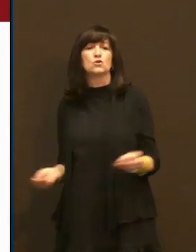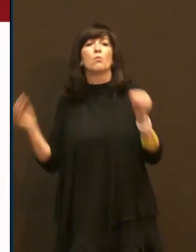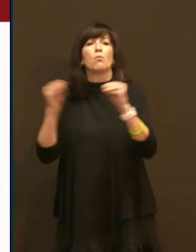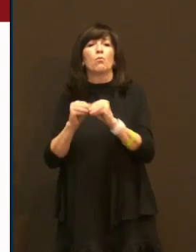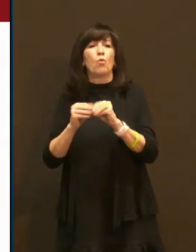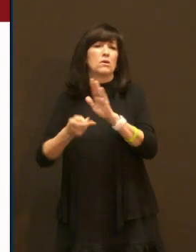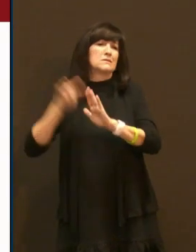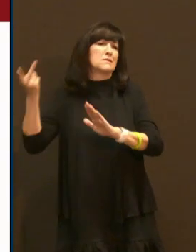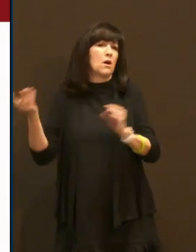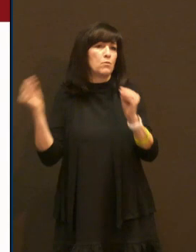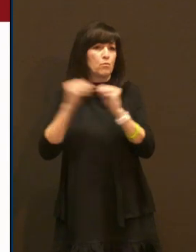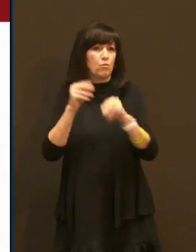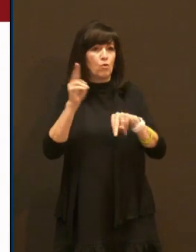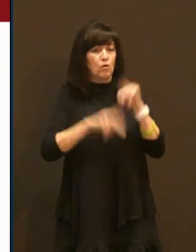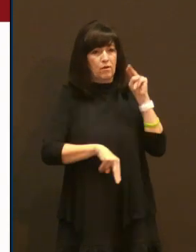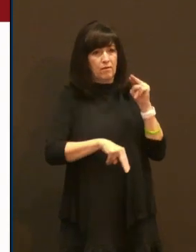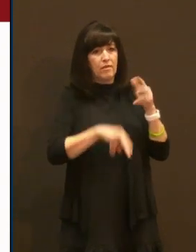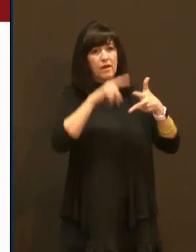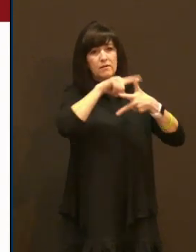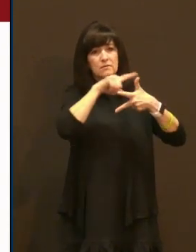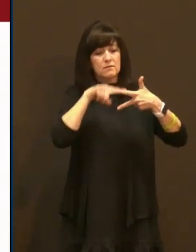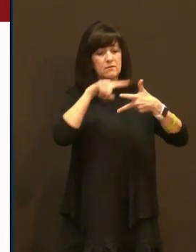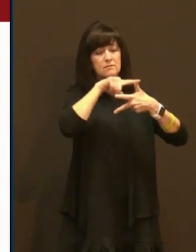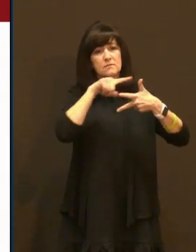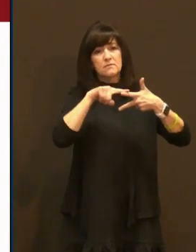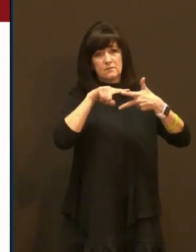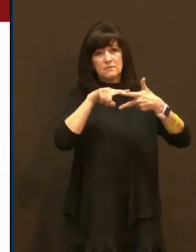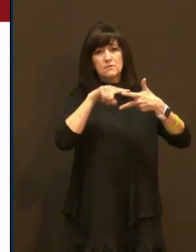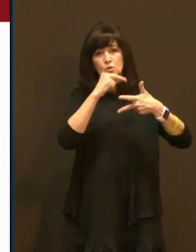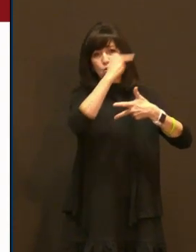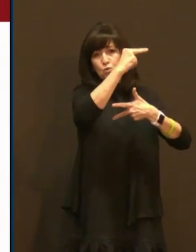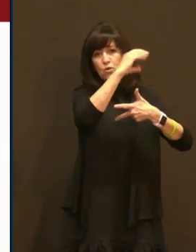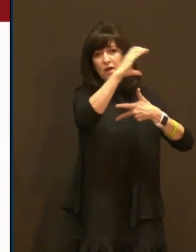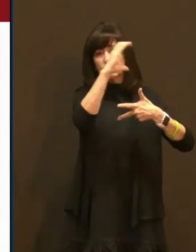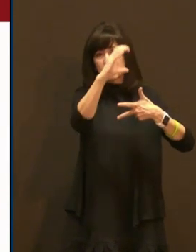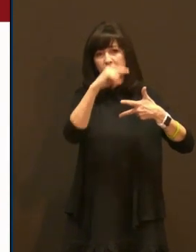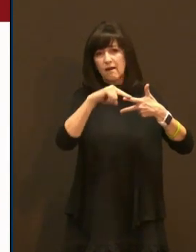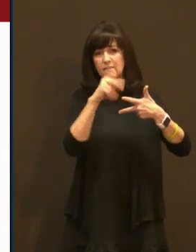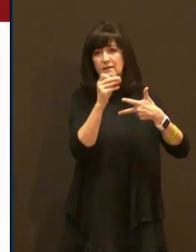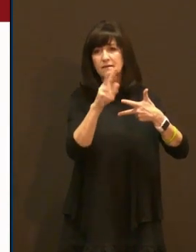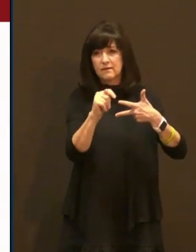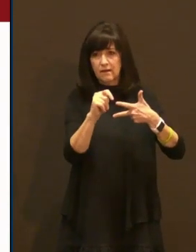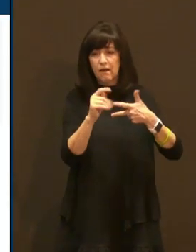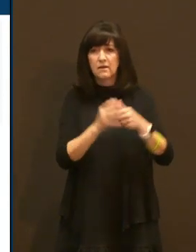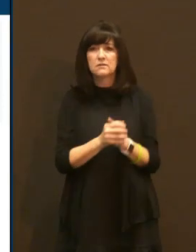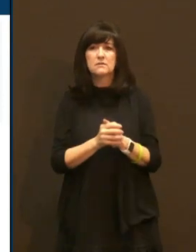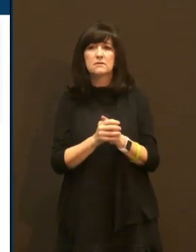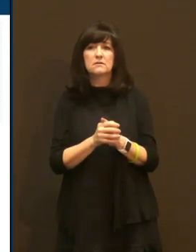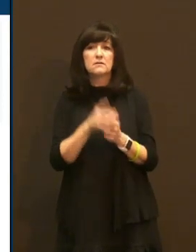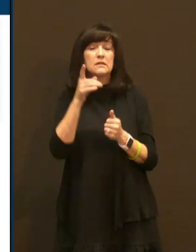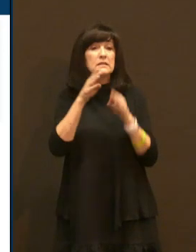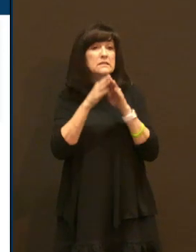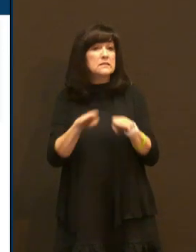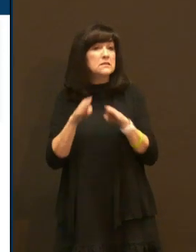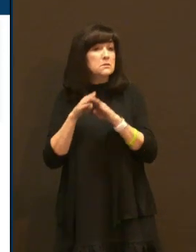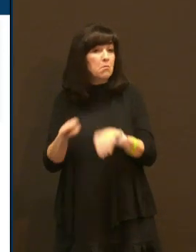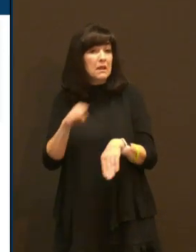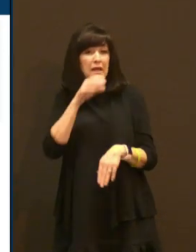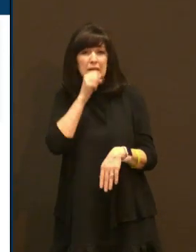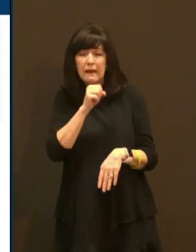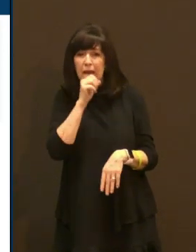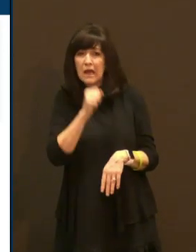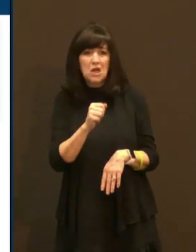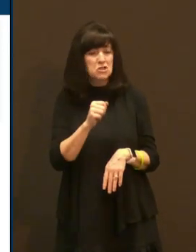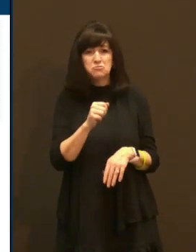the outbreak in the poultry industry. Again, a breakdown by age, nothing really significantly that has changed